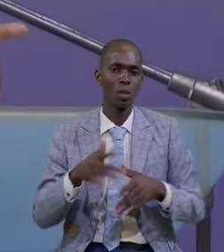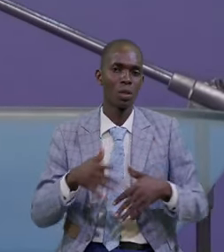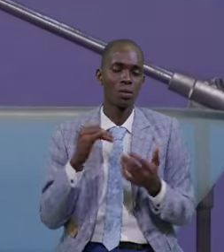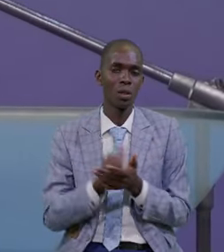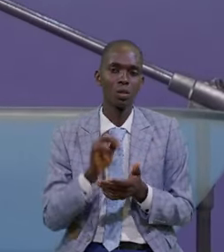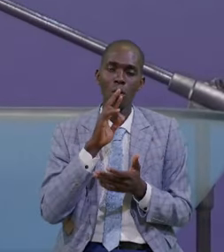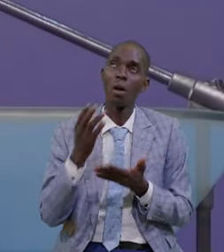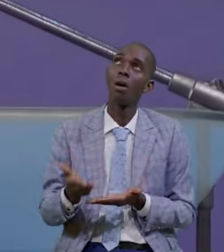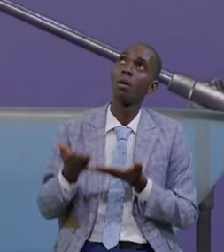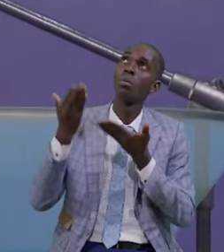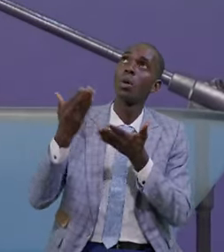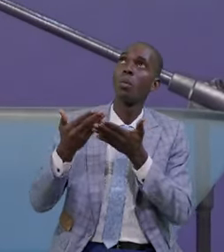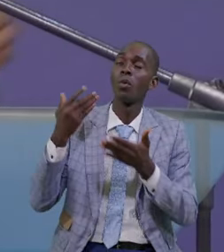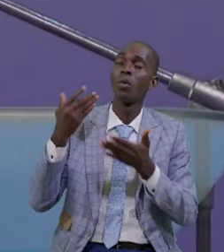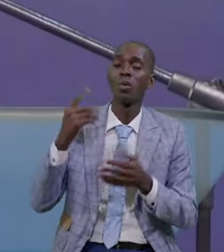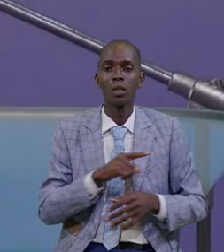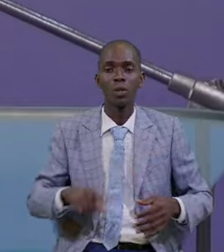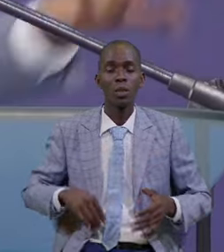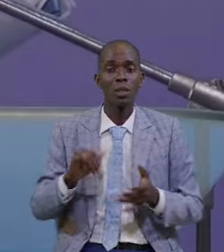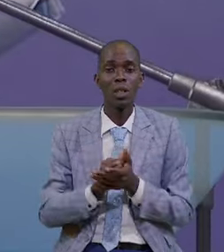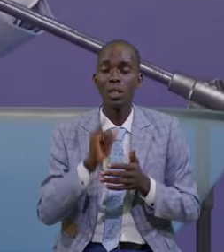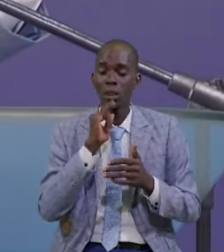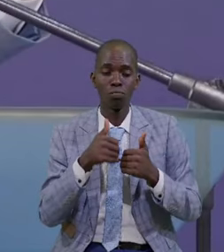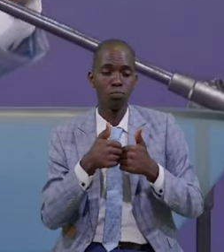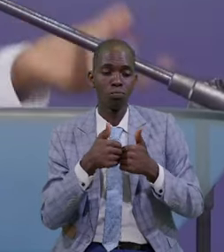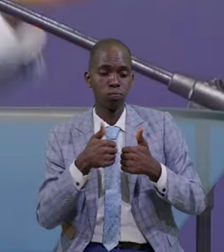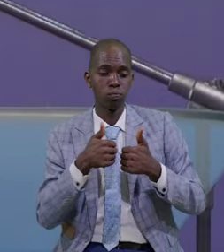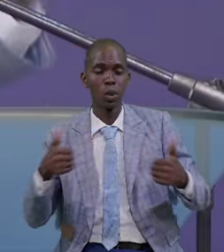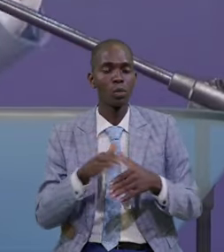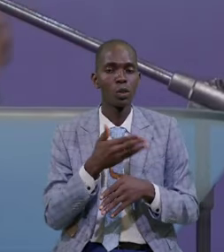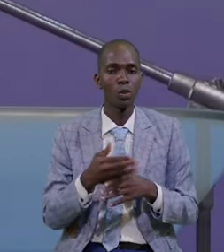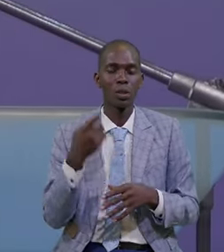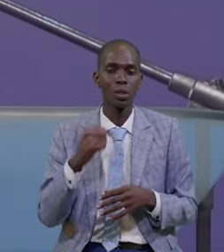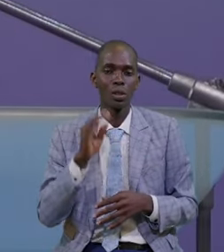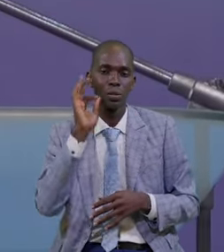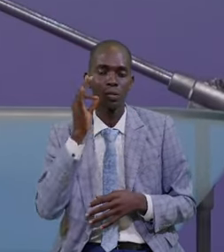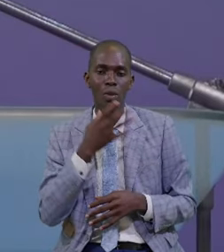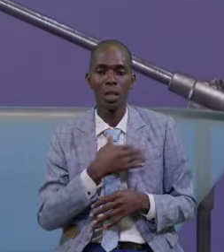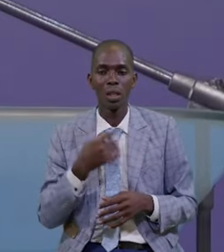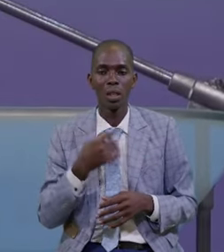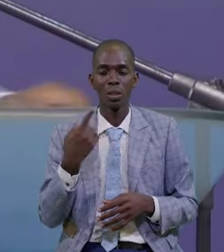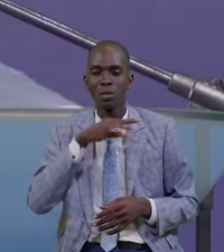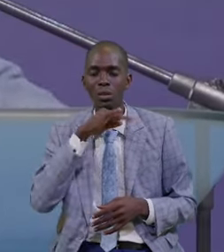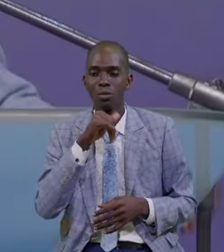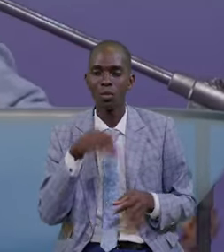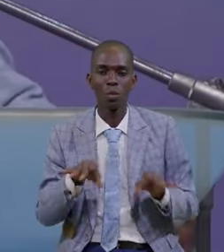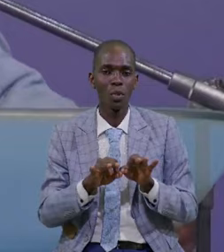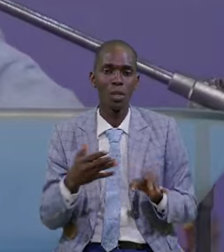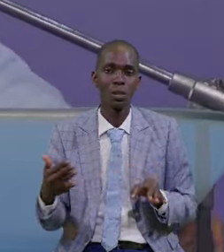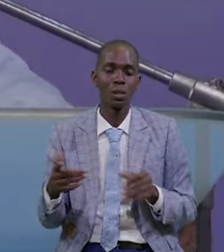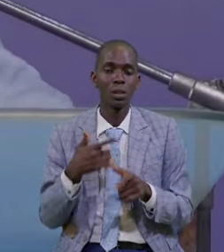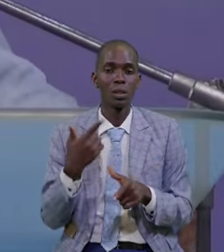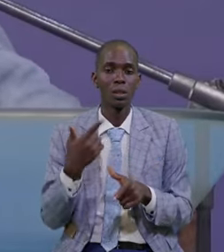is separation between the chaff and the wheat. And then with fire, he burns the